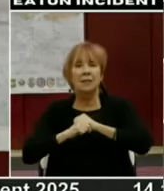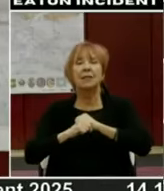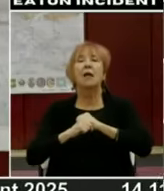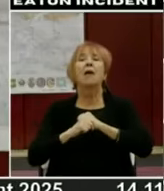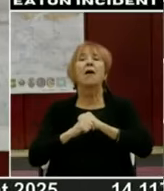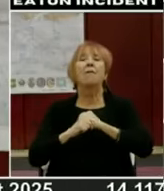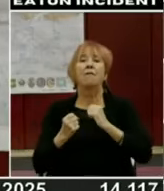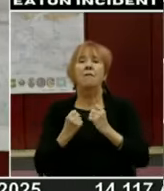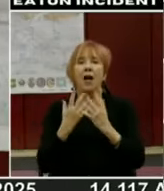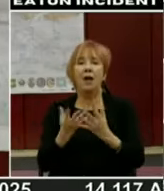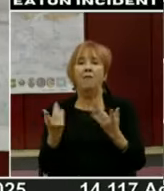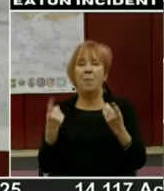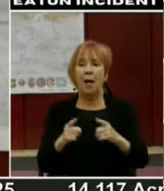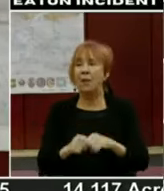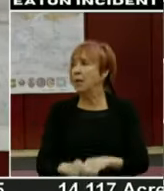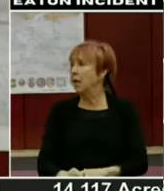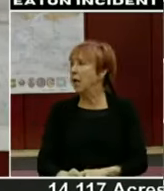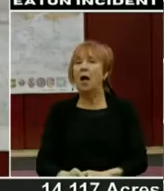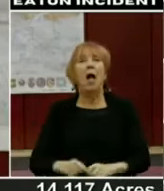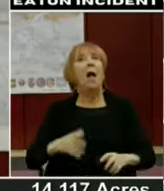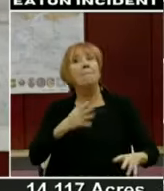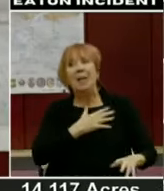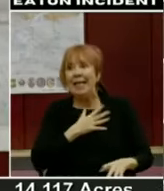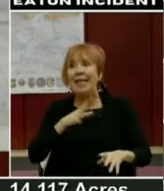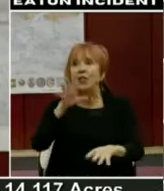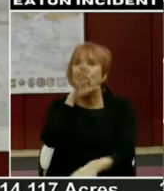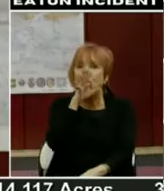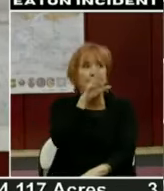ignitions. A couple of you